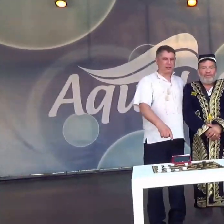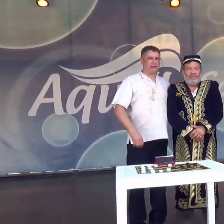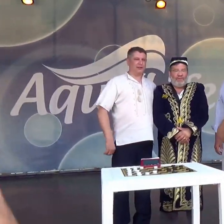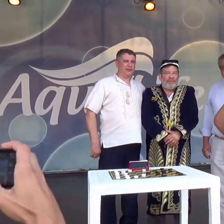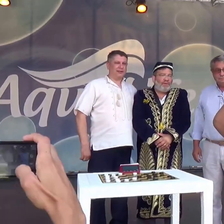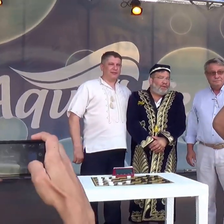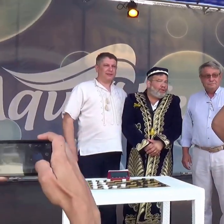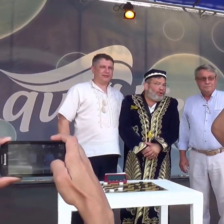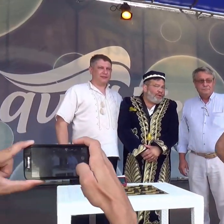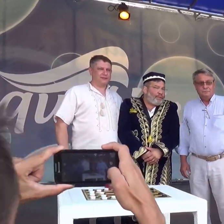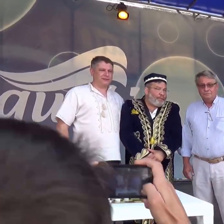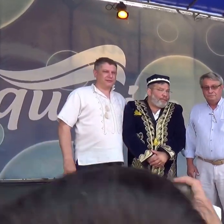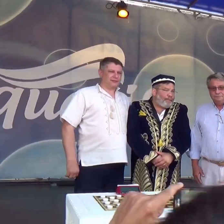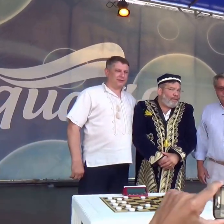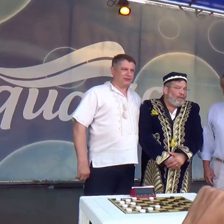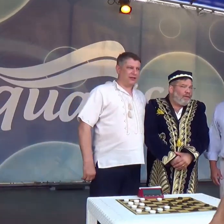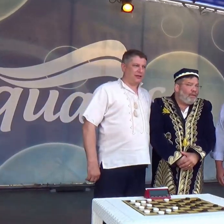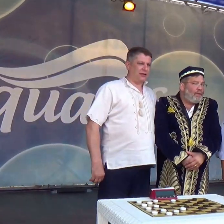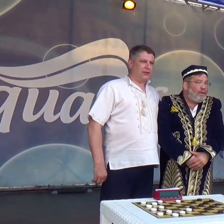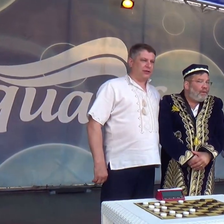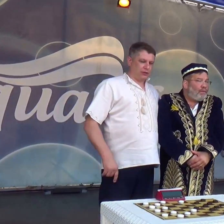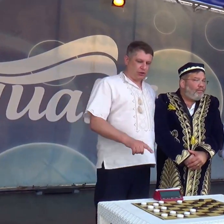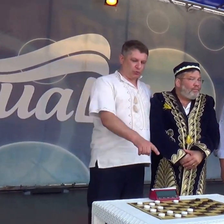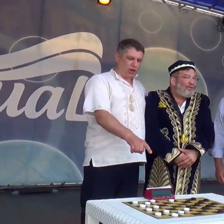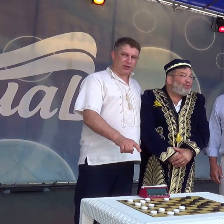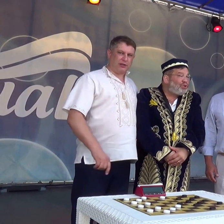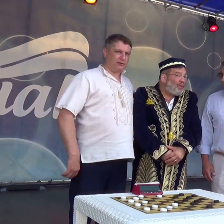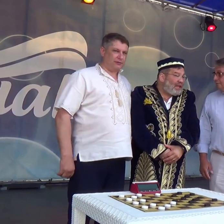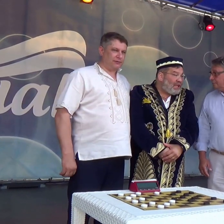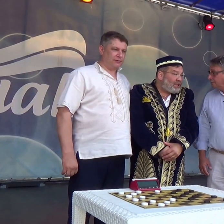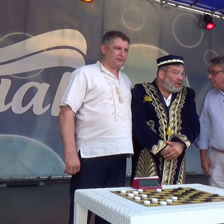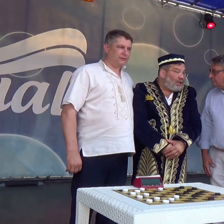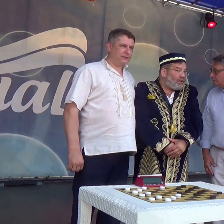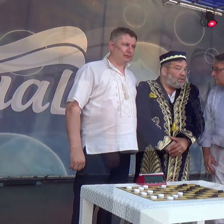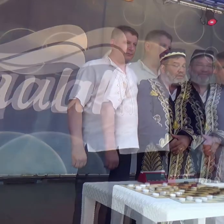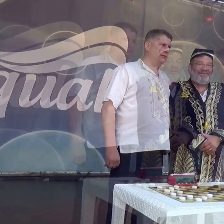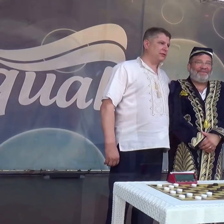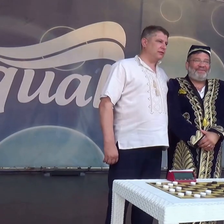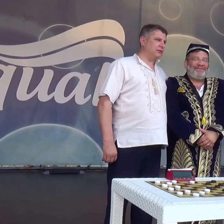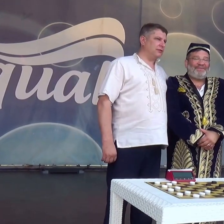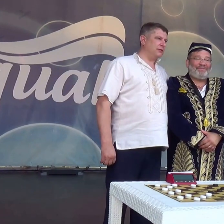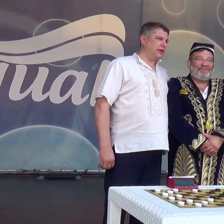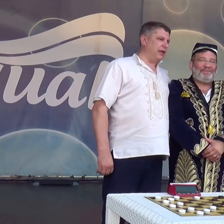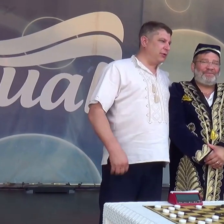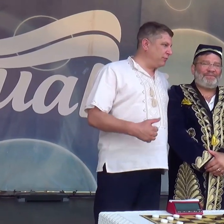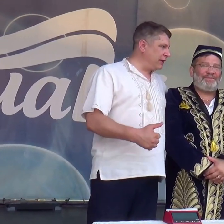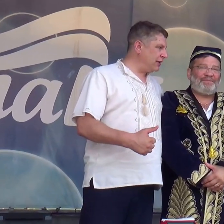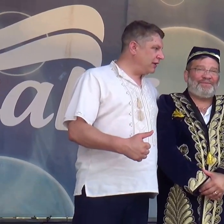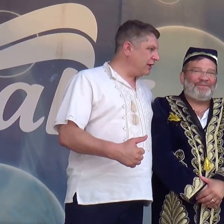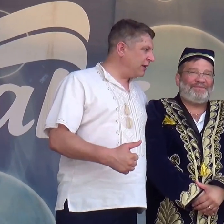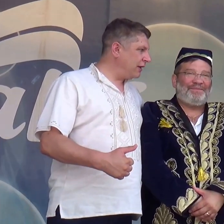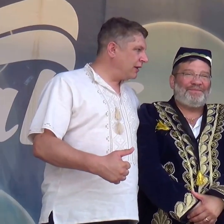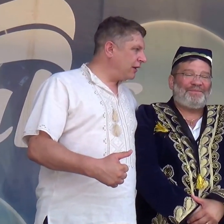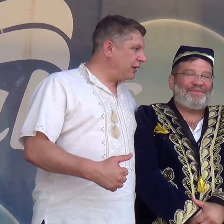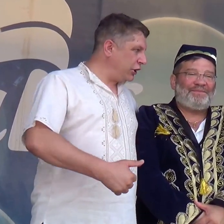drug, then me a luxury, my sugar and gold. I want your sex and your affection and that holding you low. I can make your